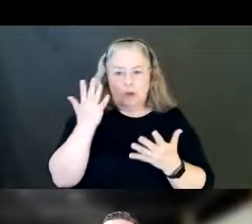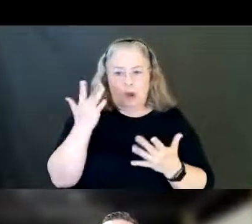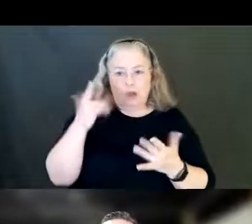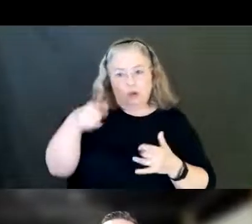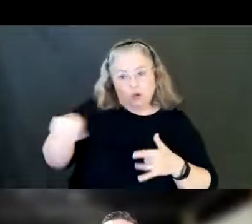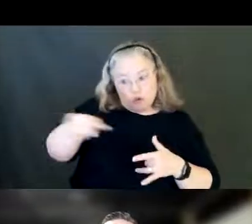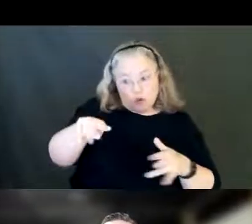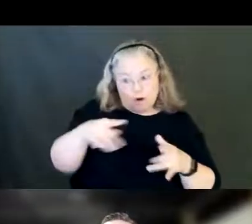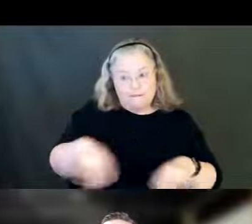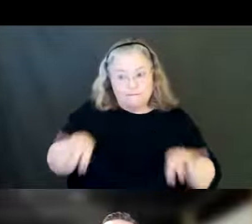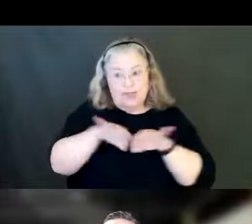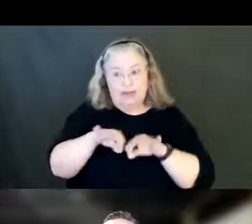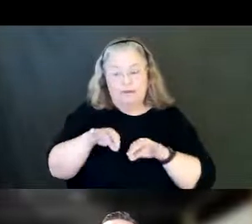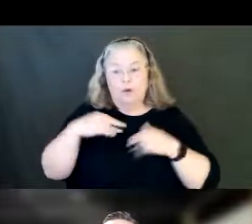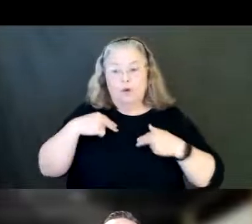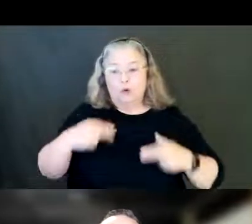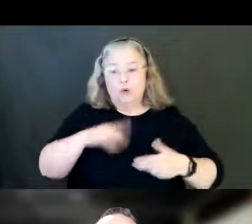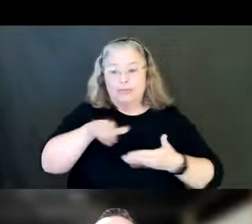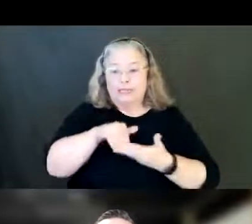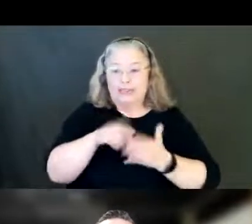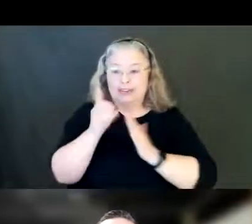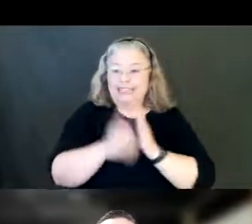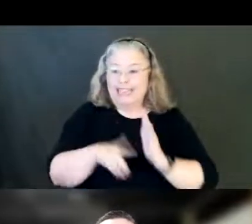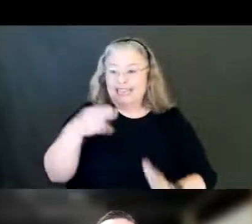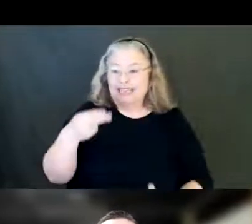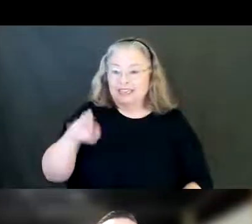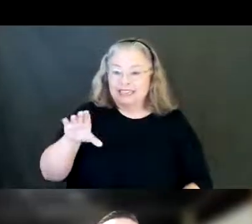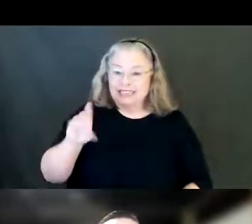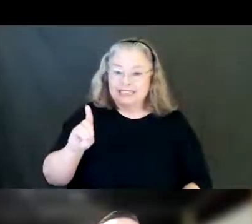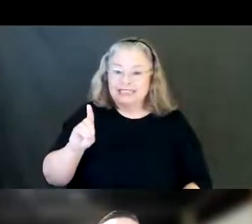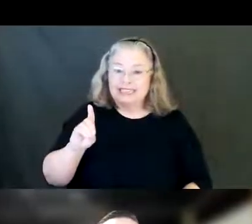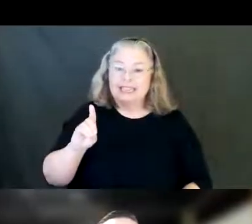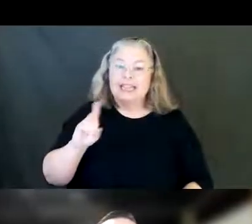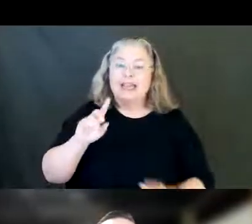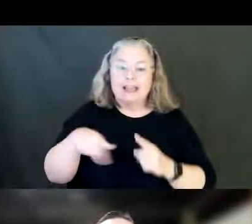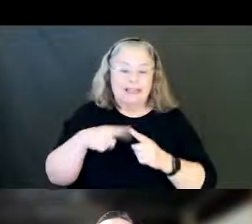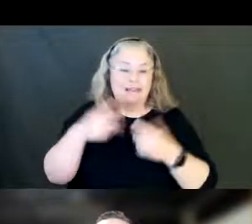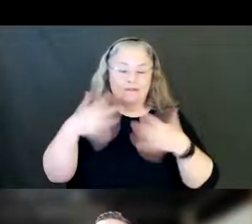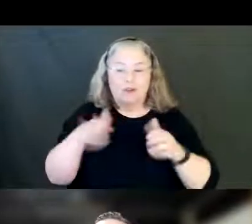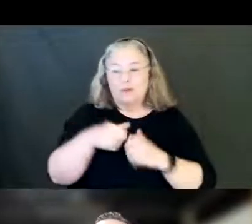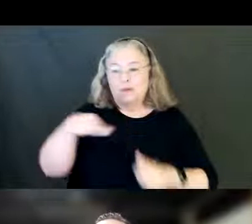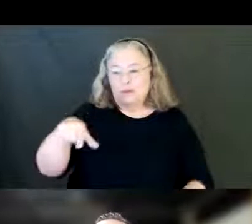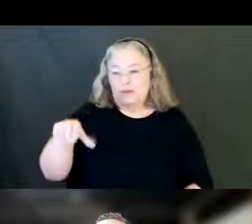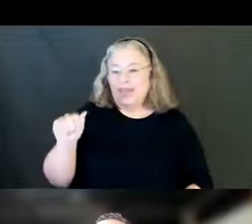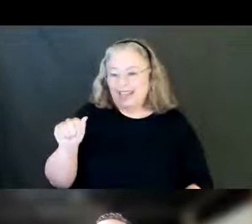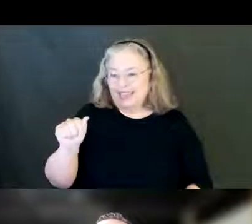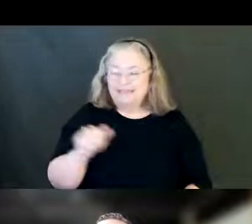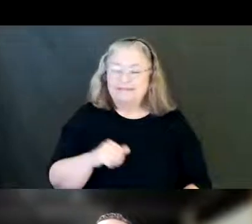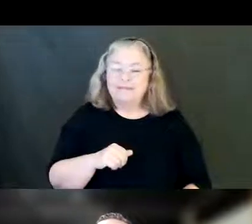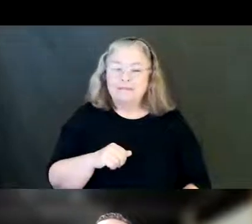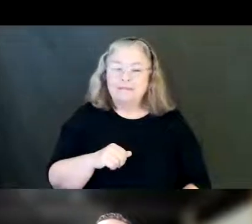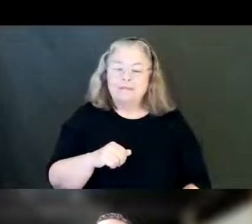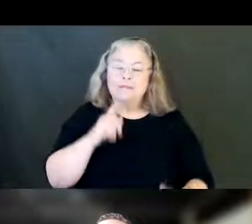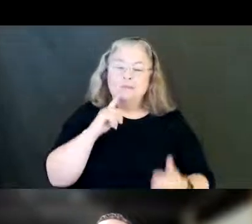success, human-centered design, and then ending off with questions and answers. And so to